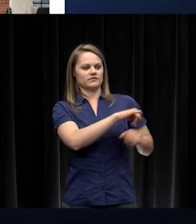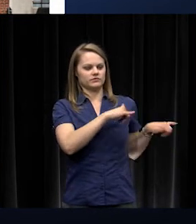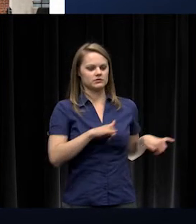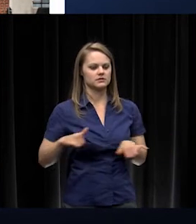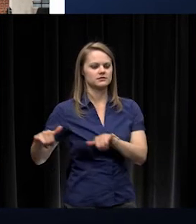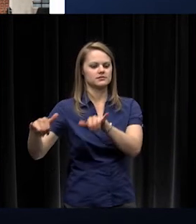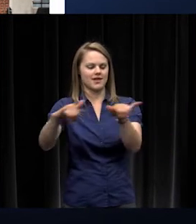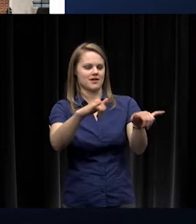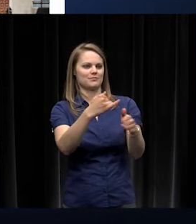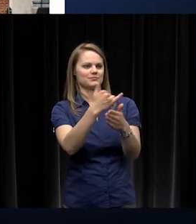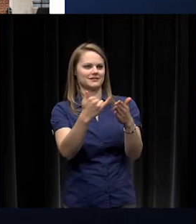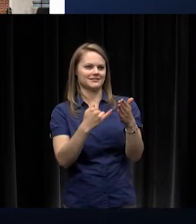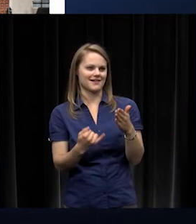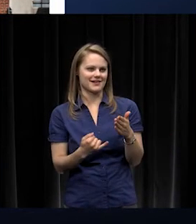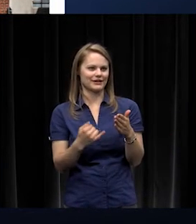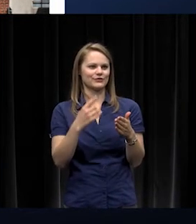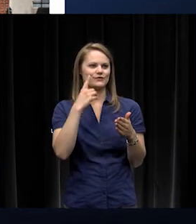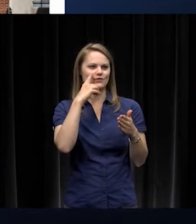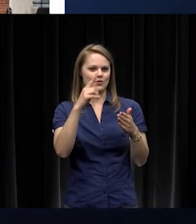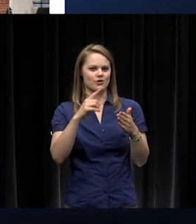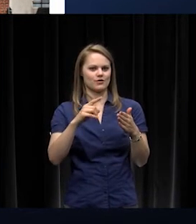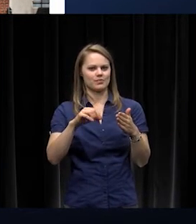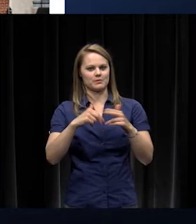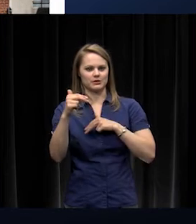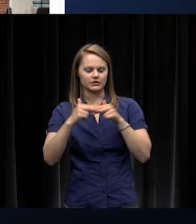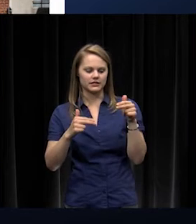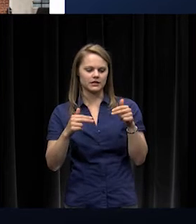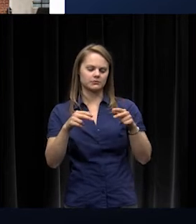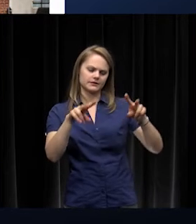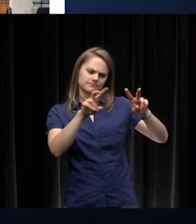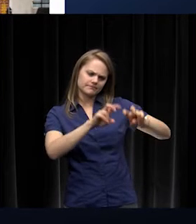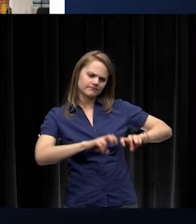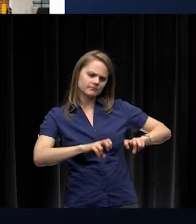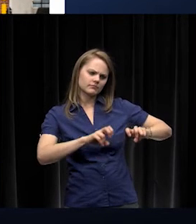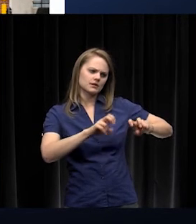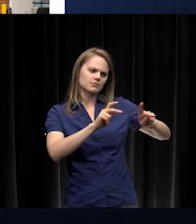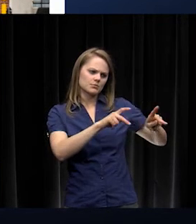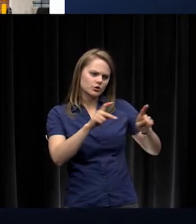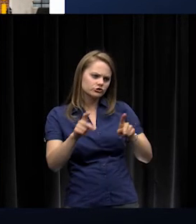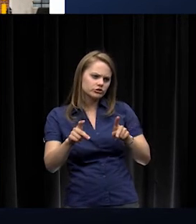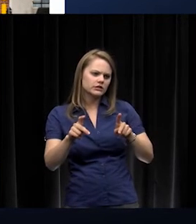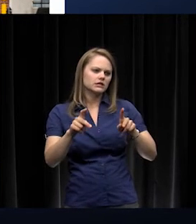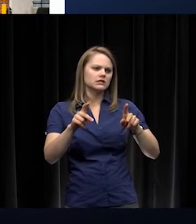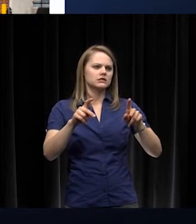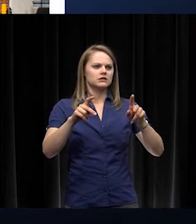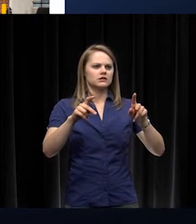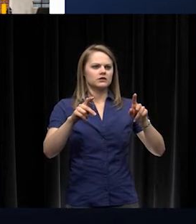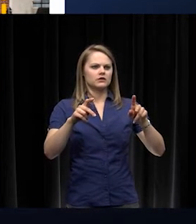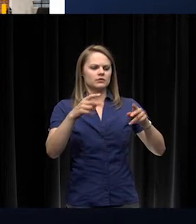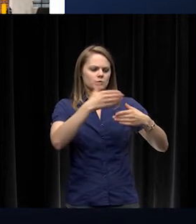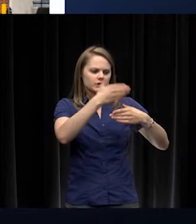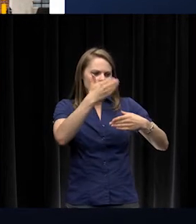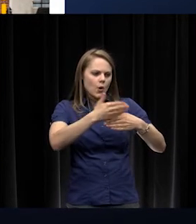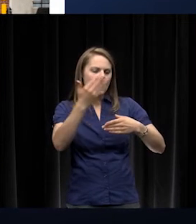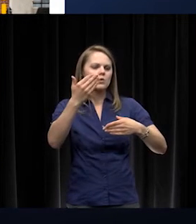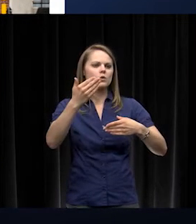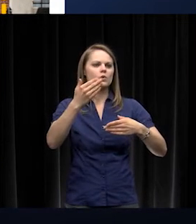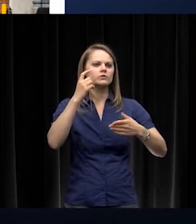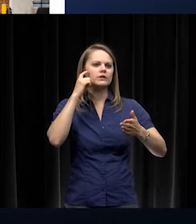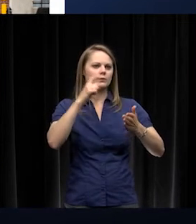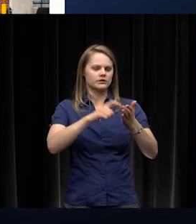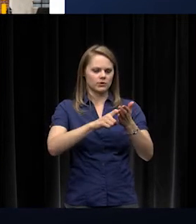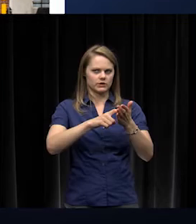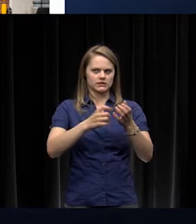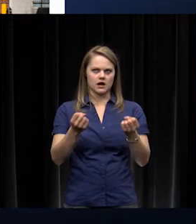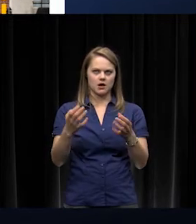we started looking at proportion, we started to look at rhythm of our punched openings, and then we noticed, of course, the hierarchy for the openings, which